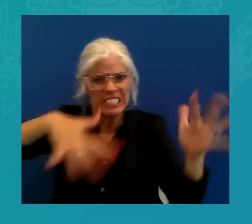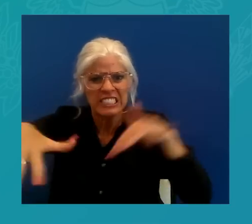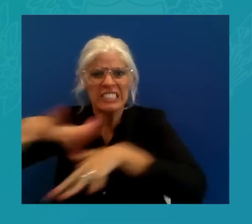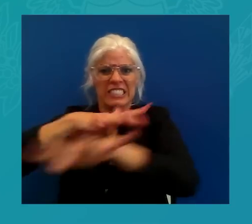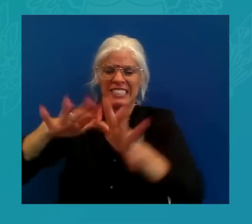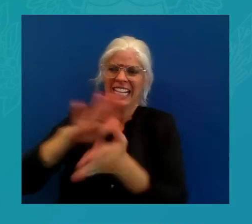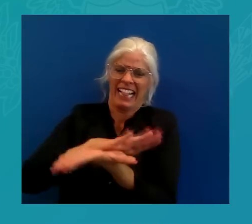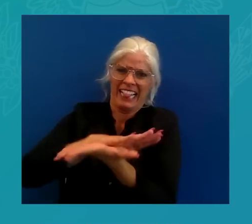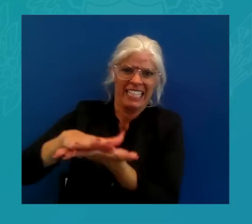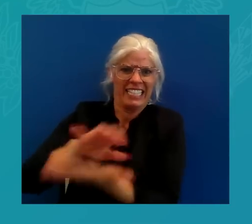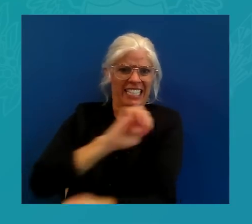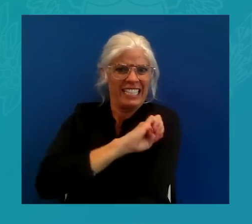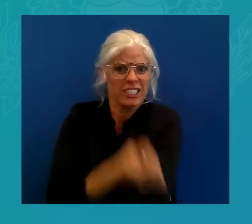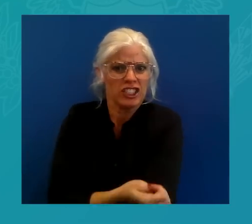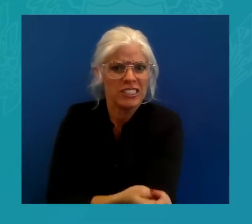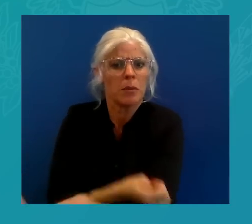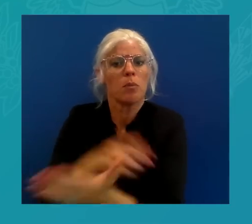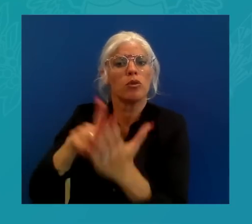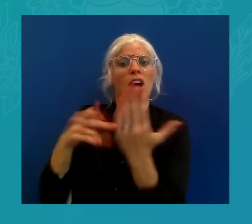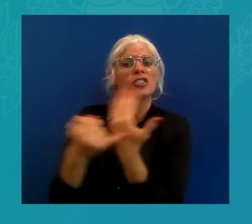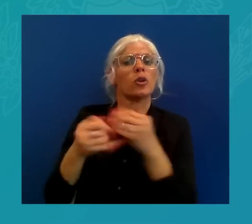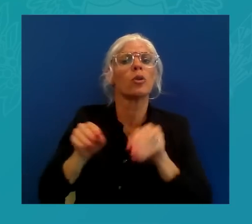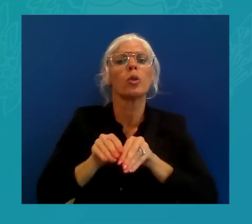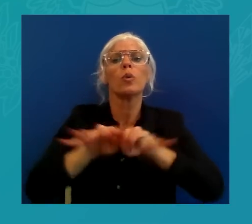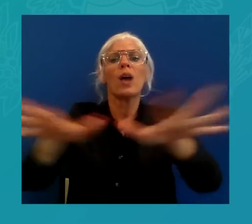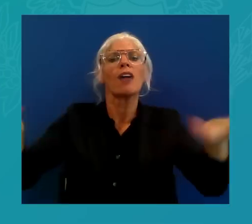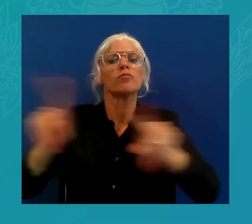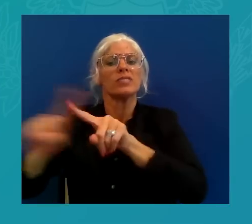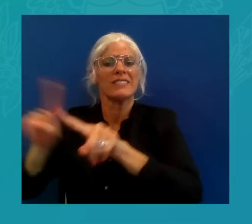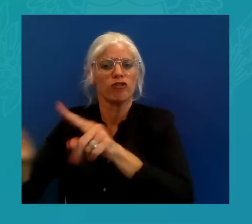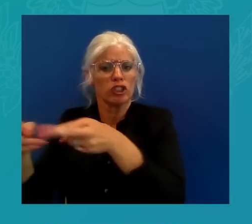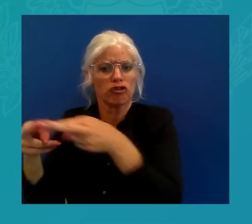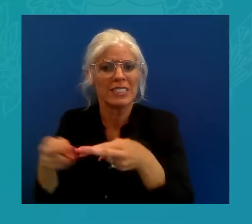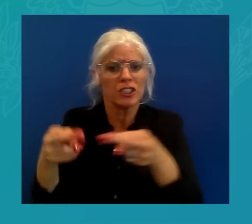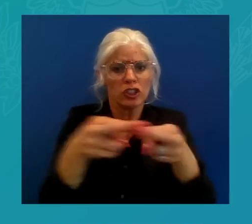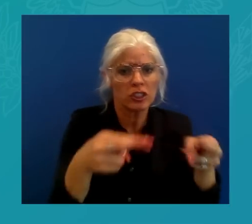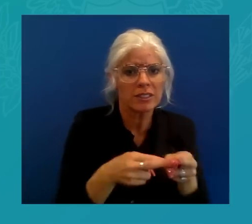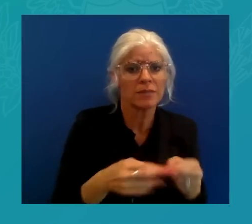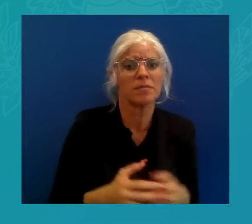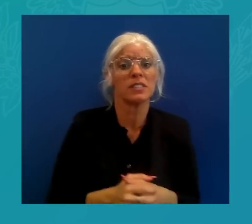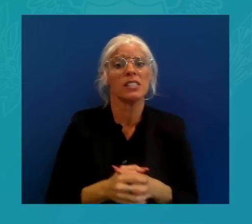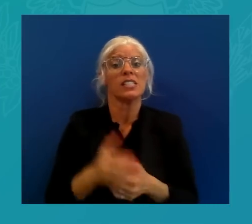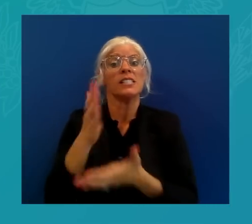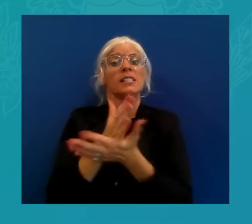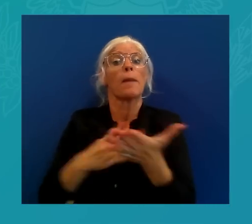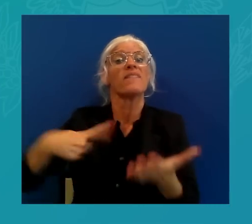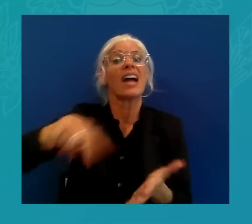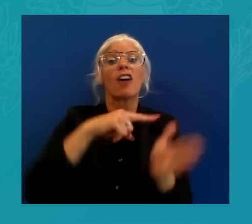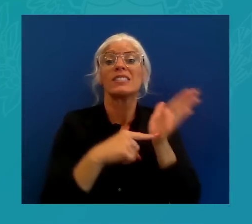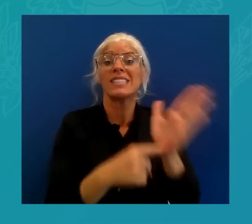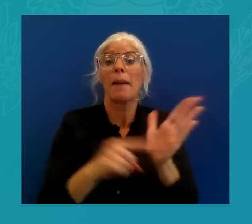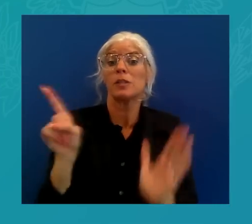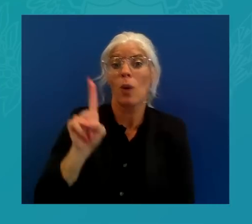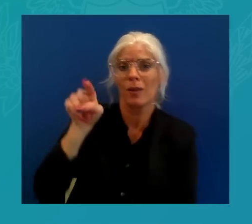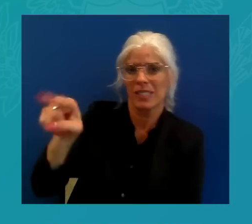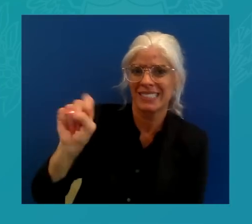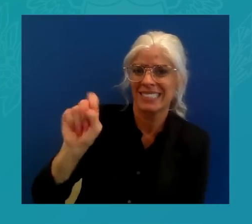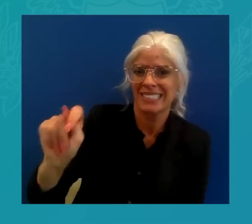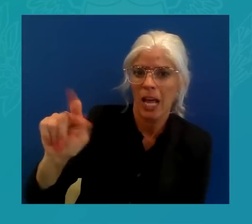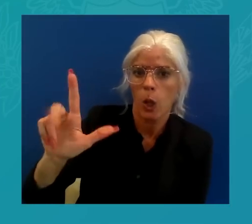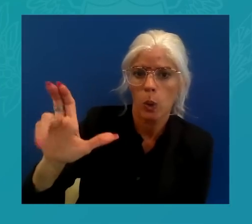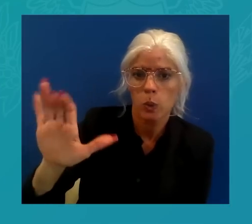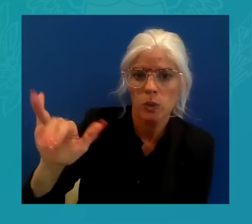the region. I'll offer some examples. In St. Lucia, the work that we have done thus far to deploy